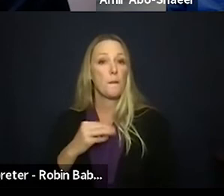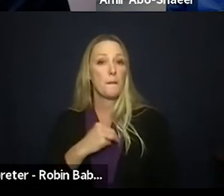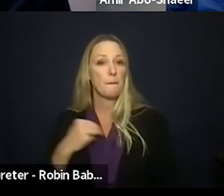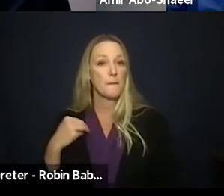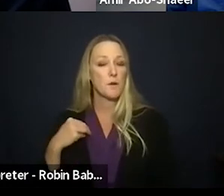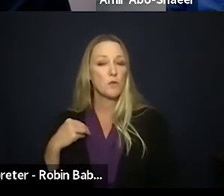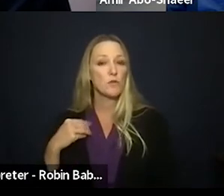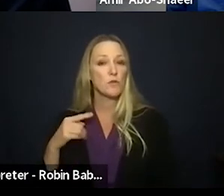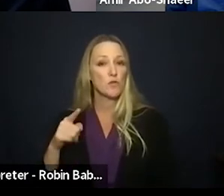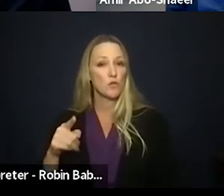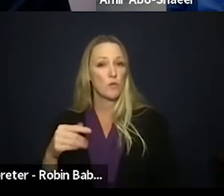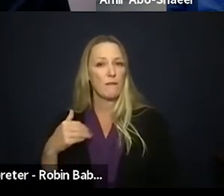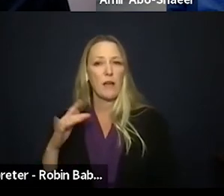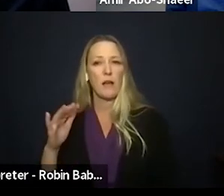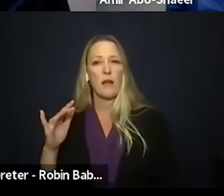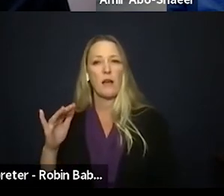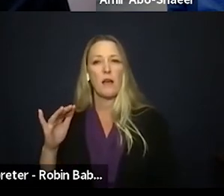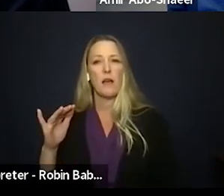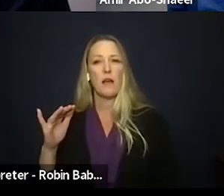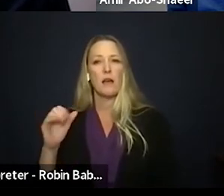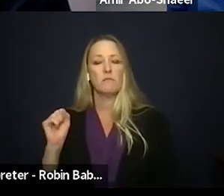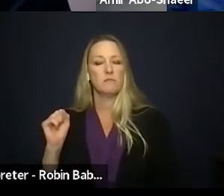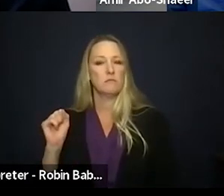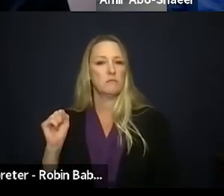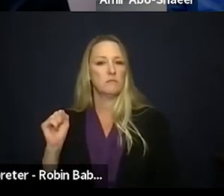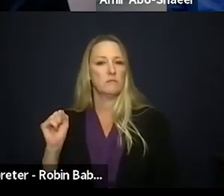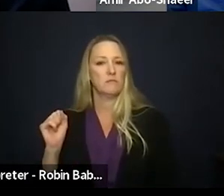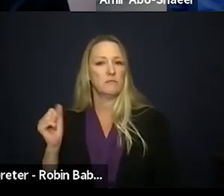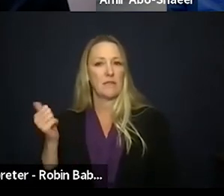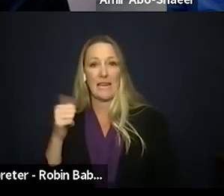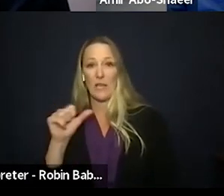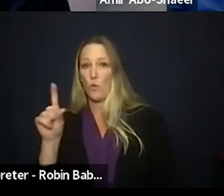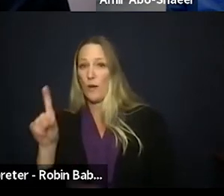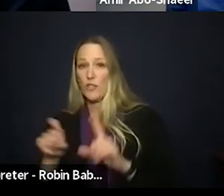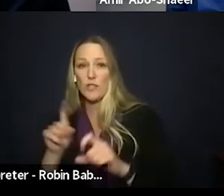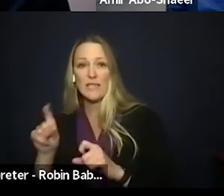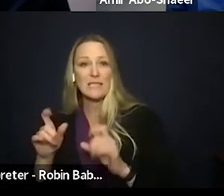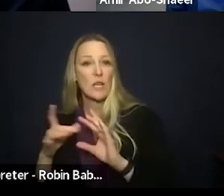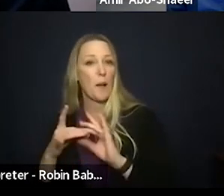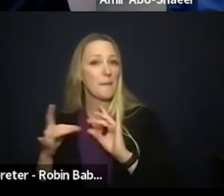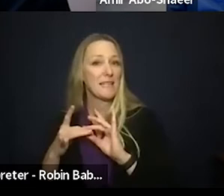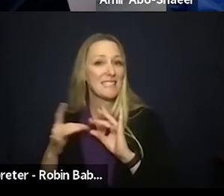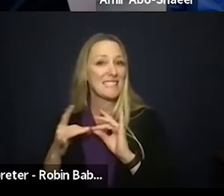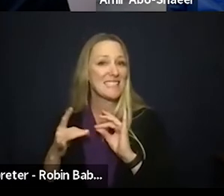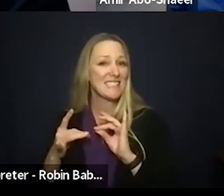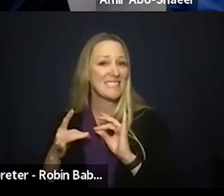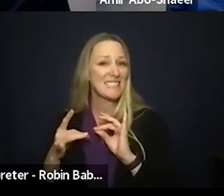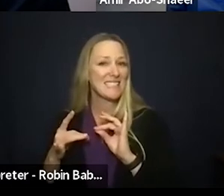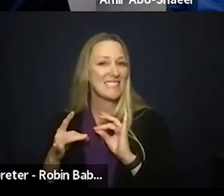have let's see any questions or comments on this item